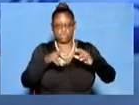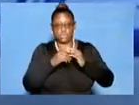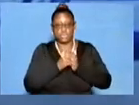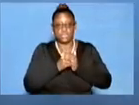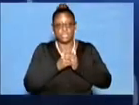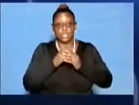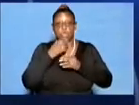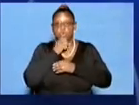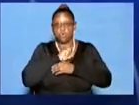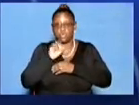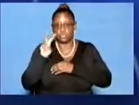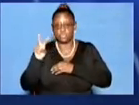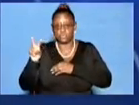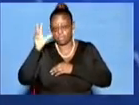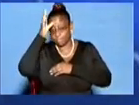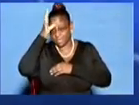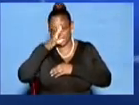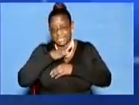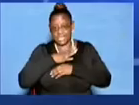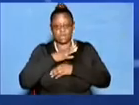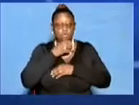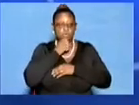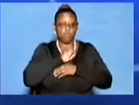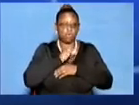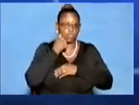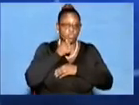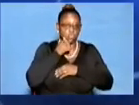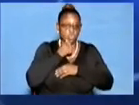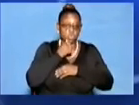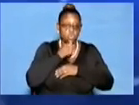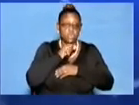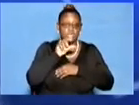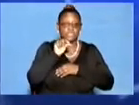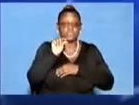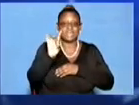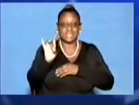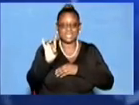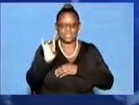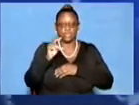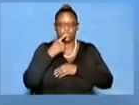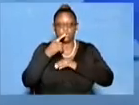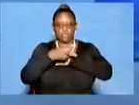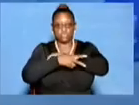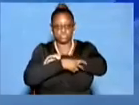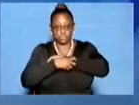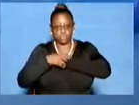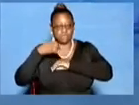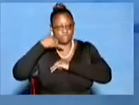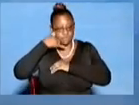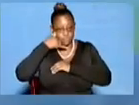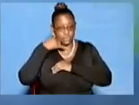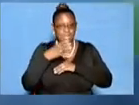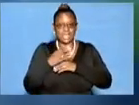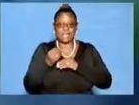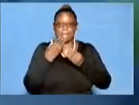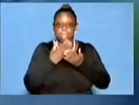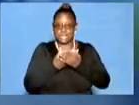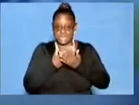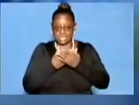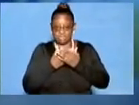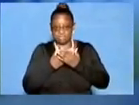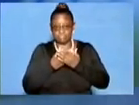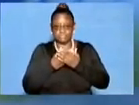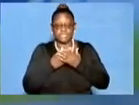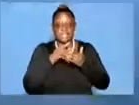a 22-year-old man and a 28-year-old woman who reportedly robbed a man of his cell phone and an undisclosed amount of